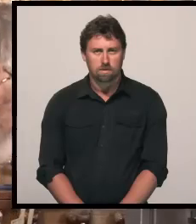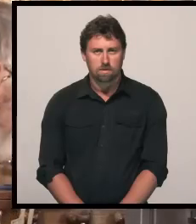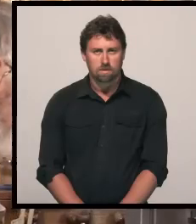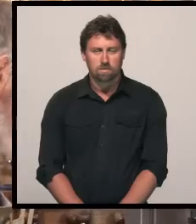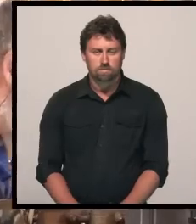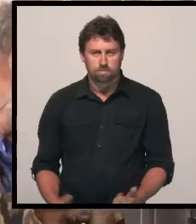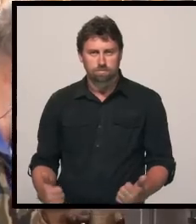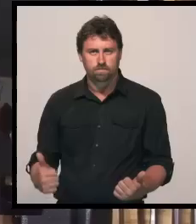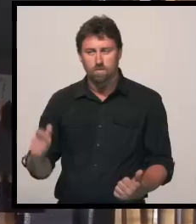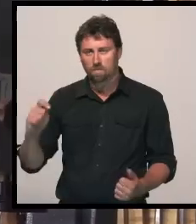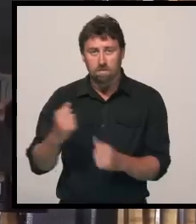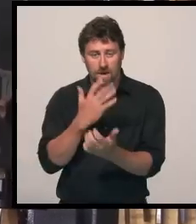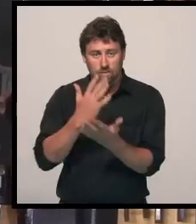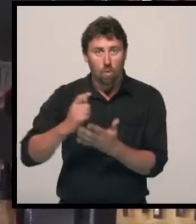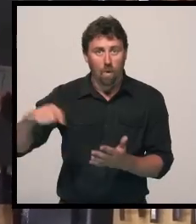Turn the bandsaw off.